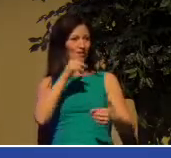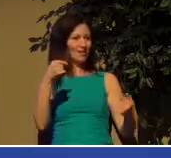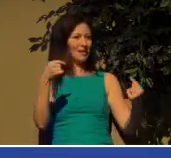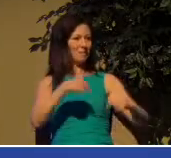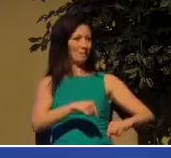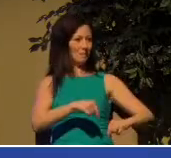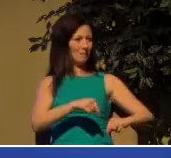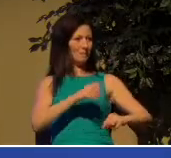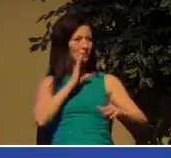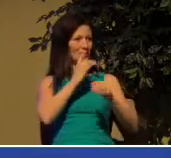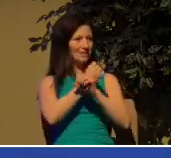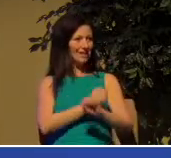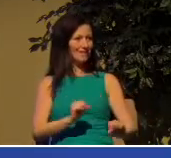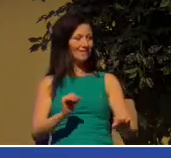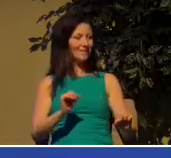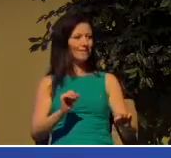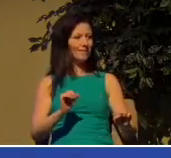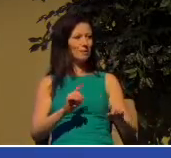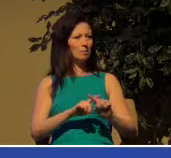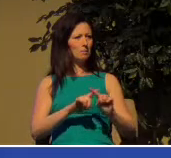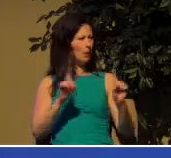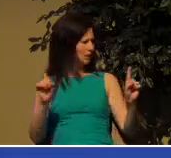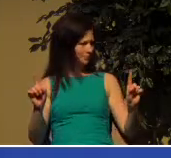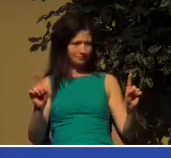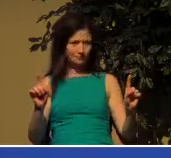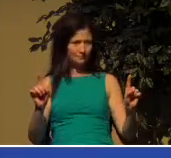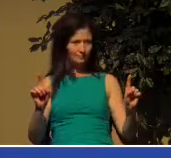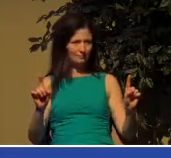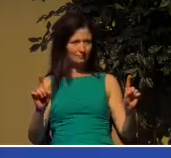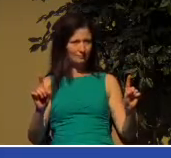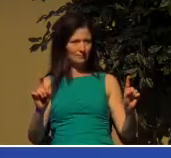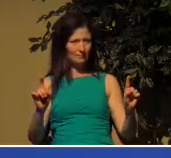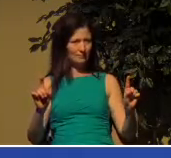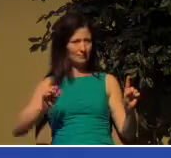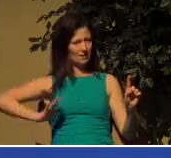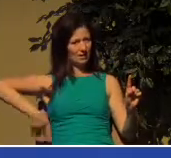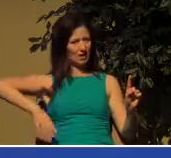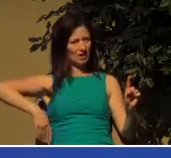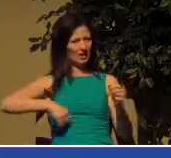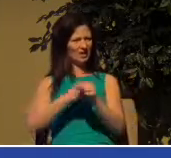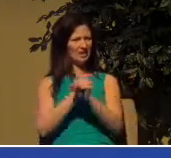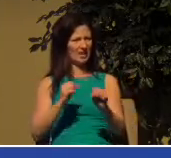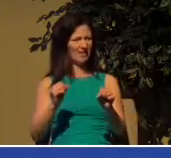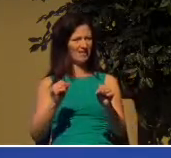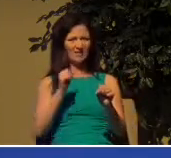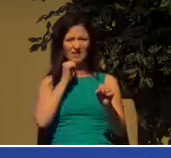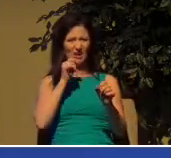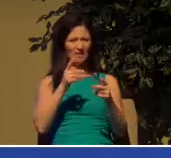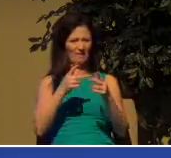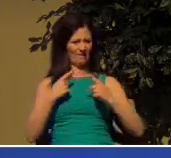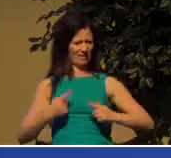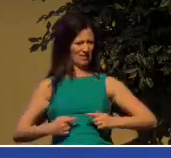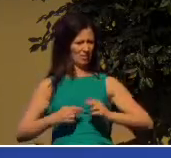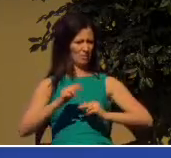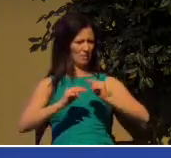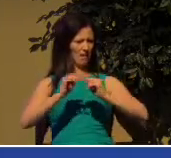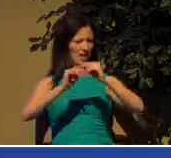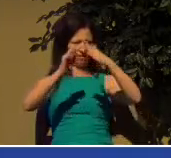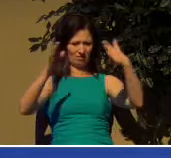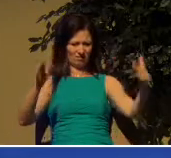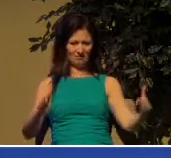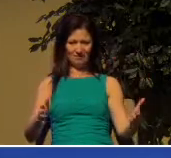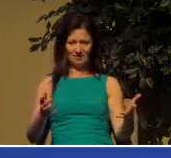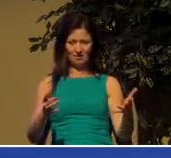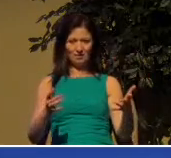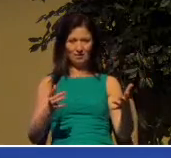them. But then when he didn't deliver to their expectations, when he